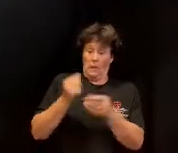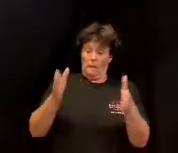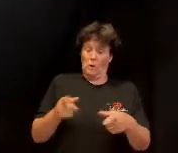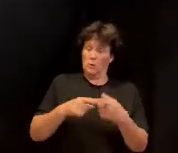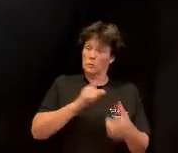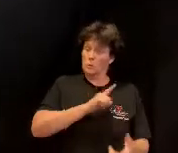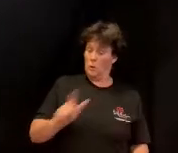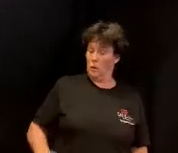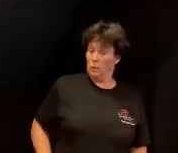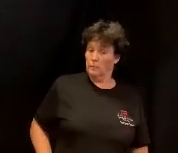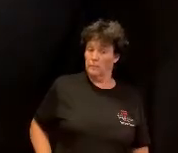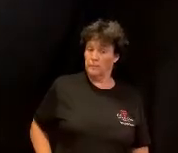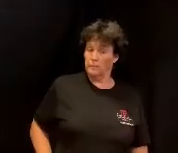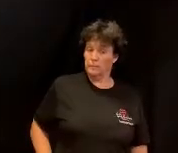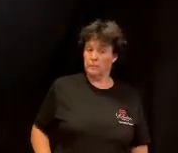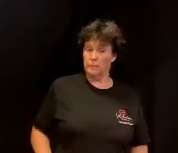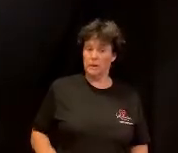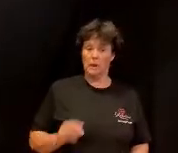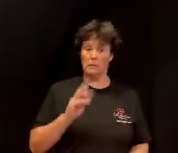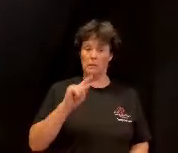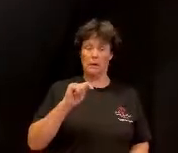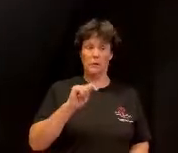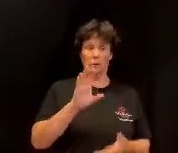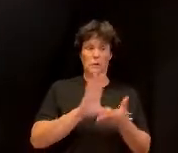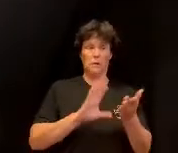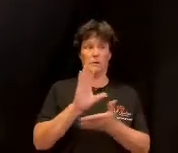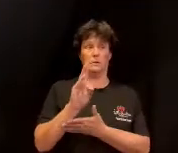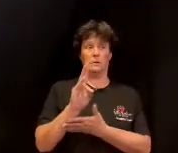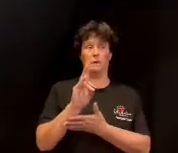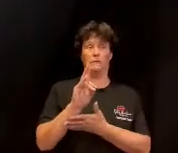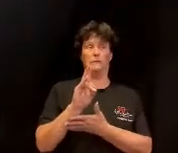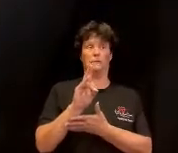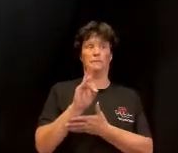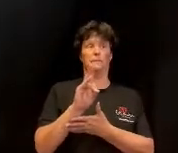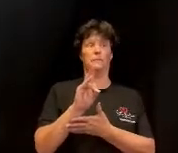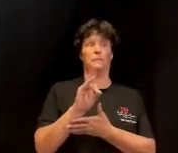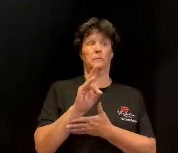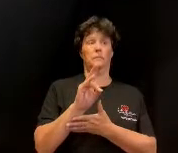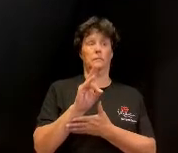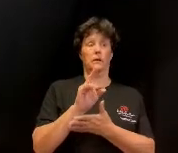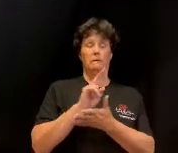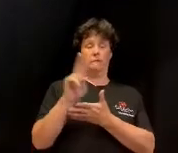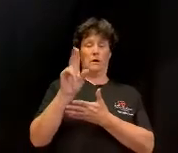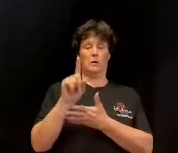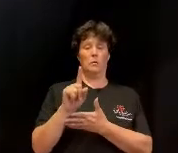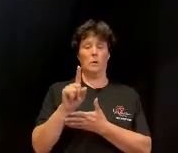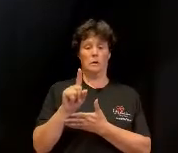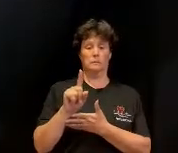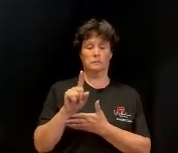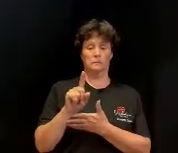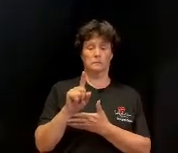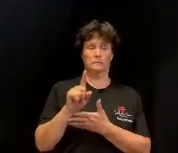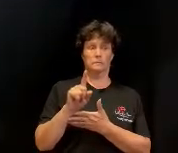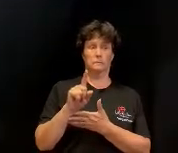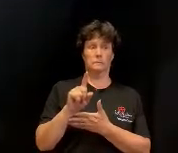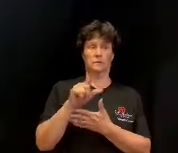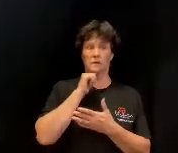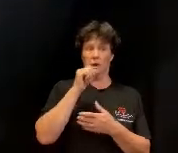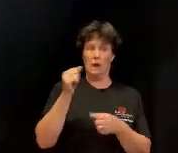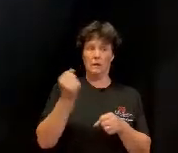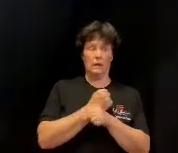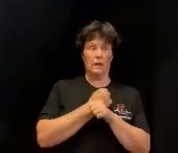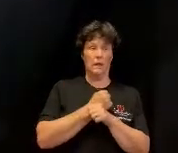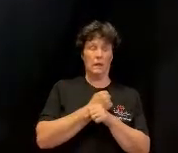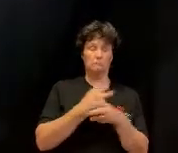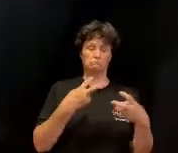quick. Put it up there on the screen, Matthew chapter 7. Let's look at this one real quick together. Just talking about don't getting compromised. Not being compromised,